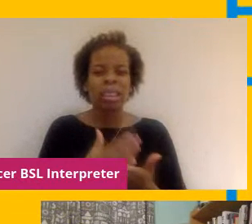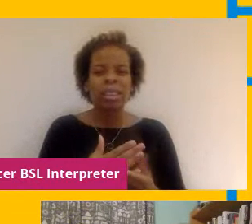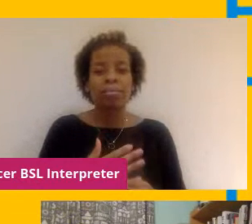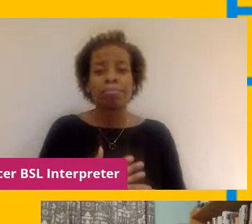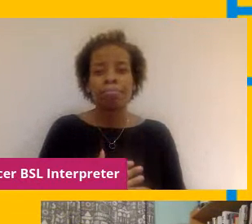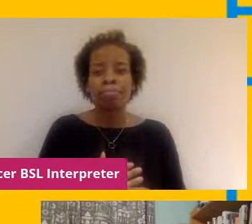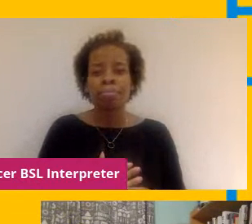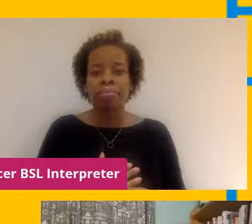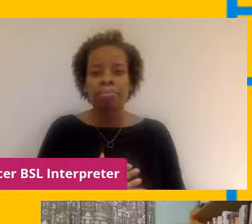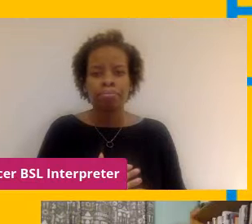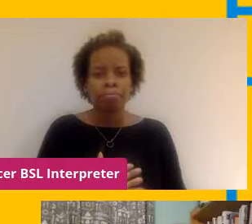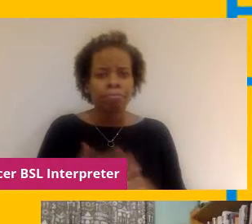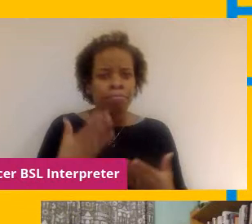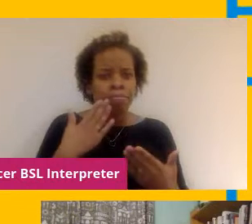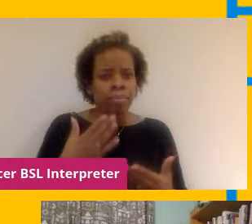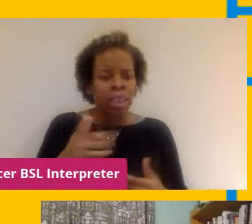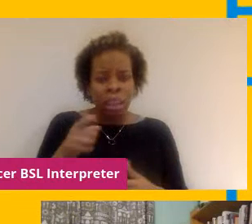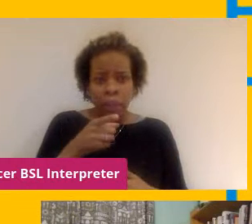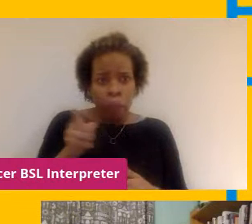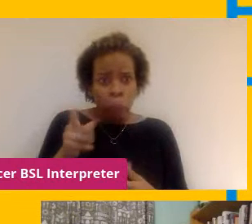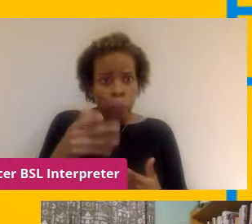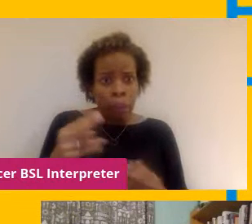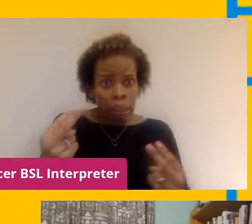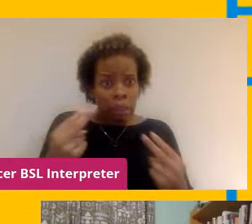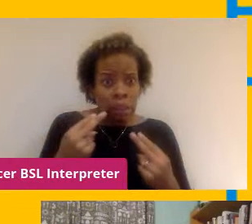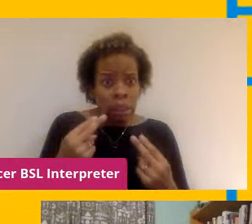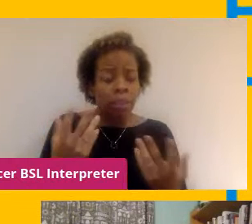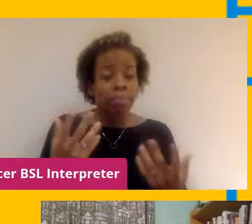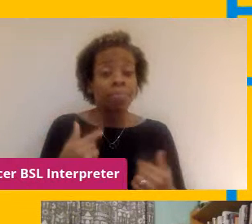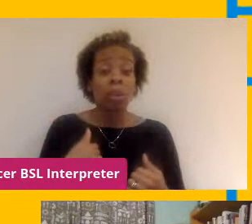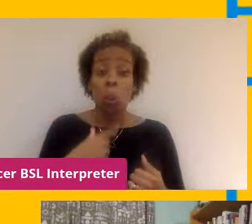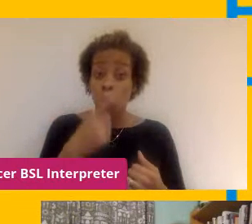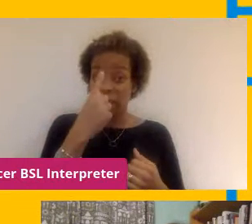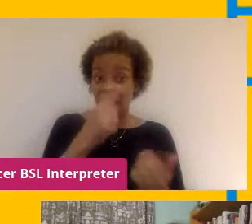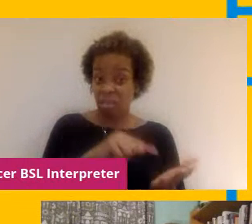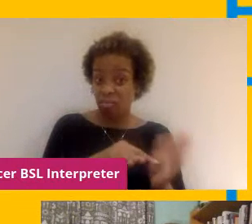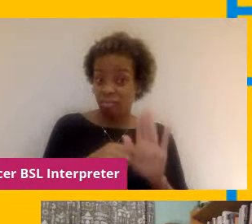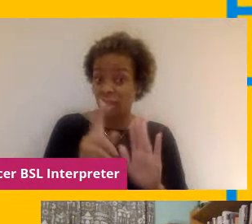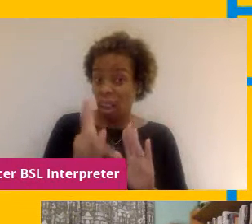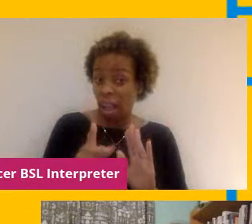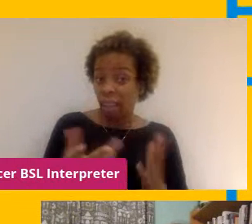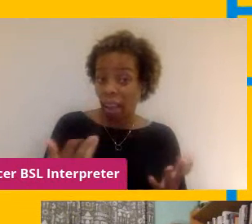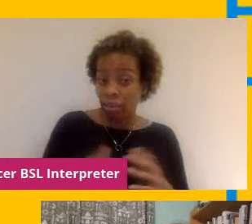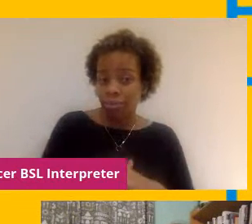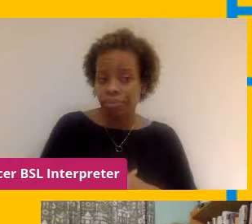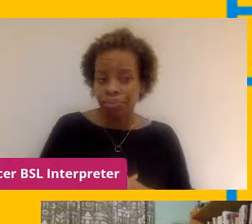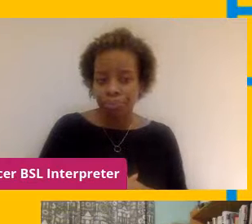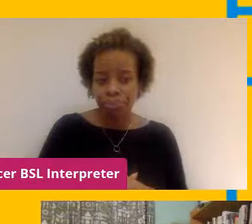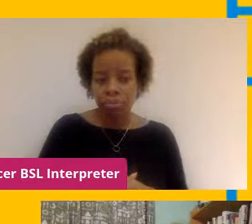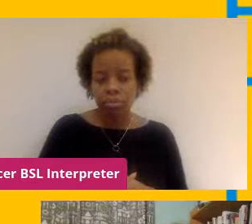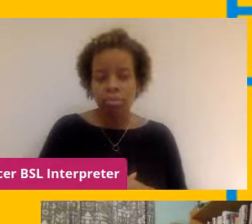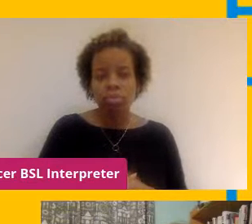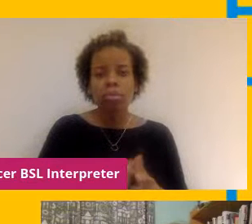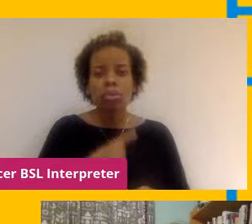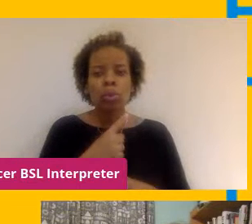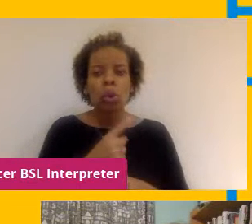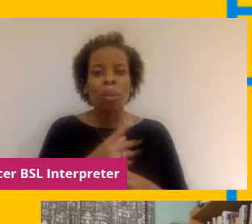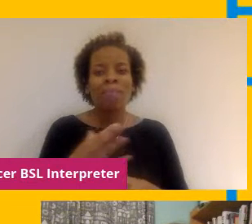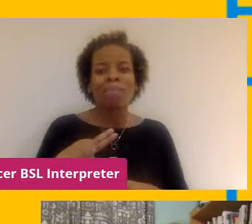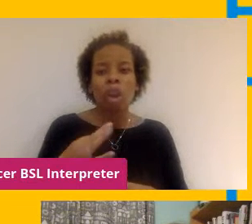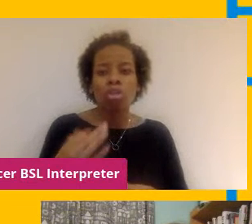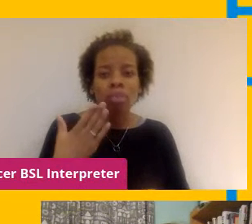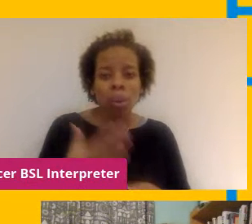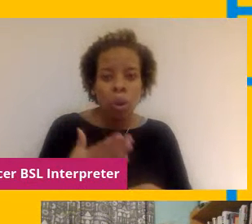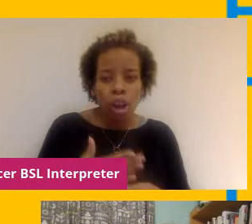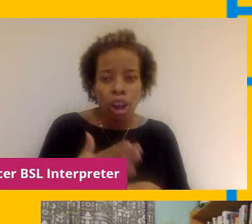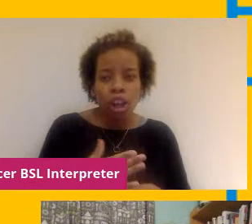person who submitted this question managed to see that, but we can always review that one again. It's talking about voluntary work. There's also a